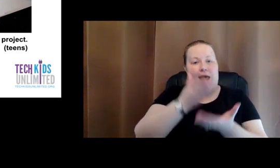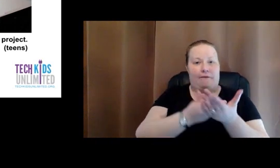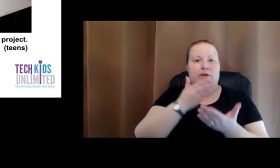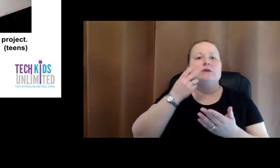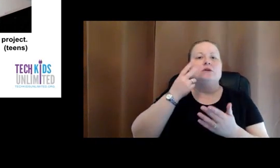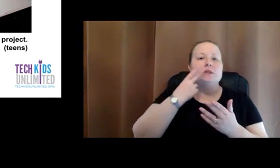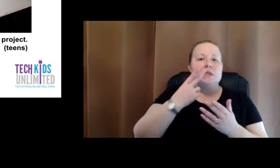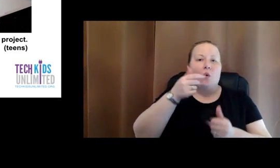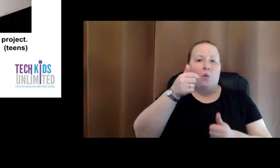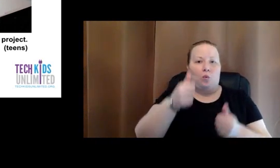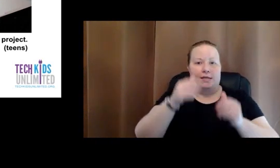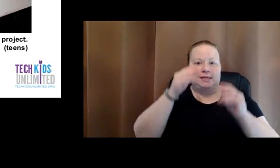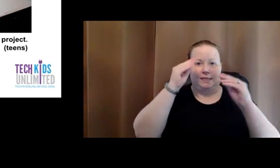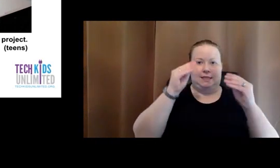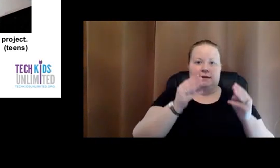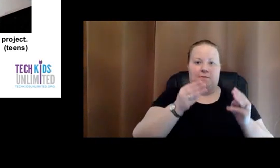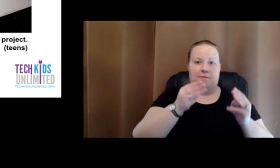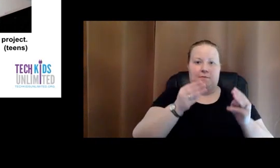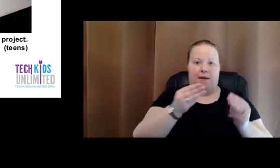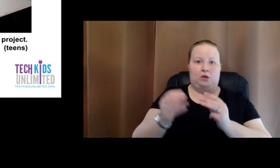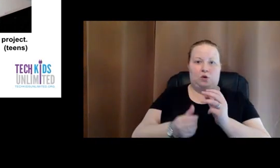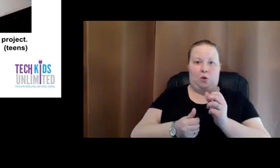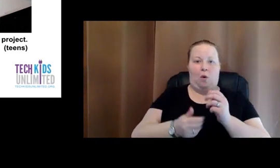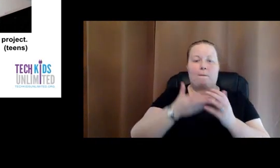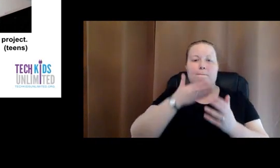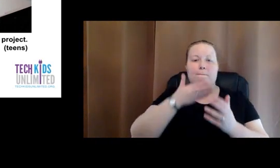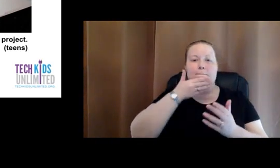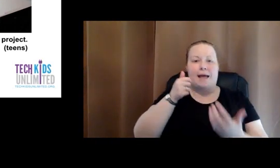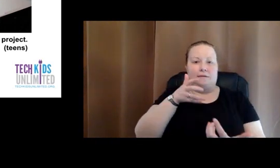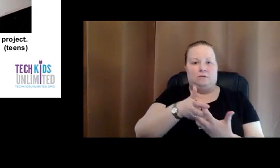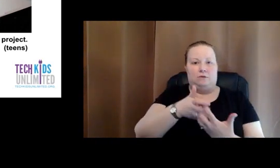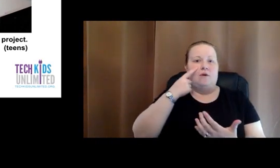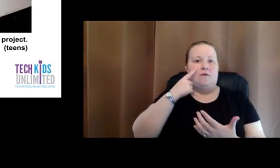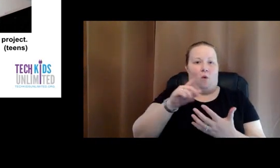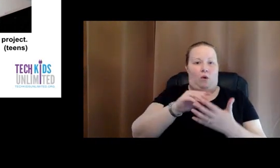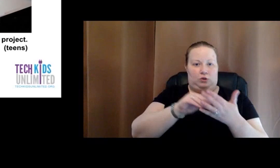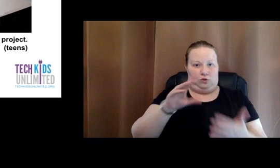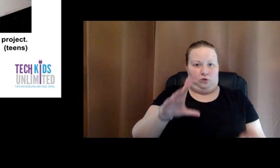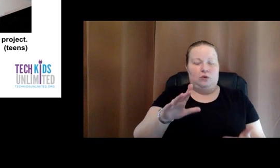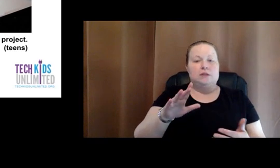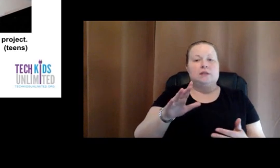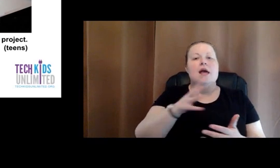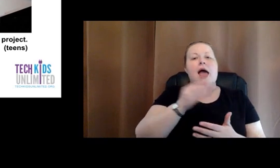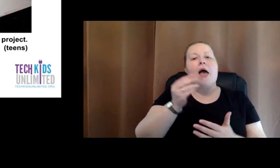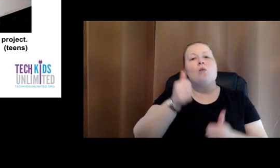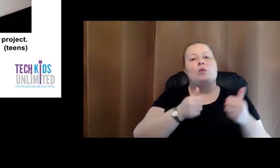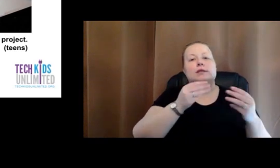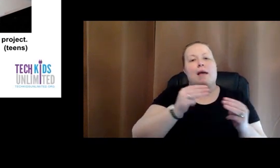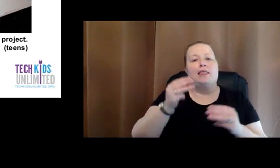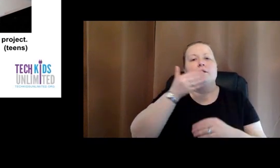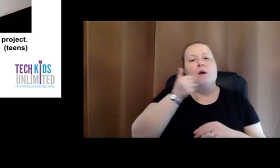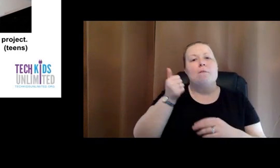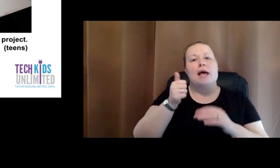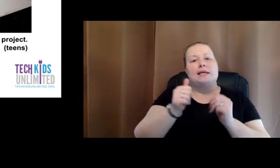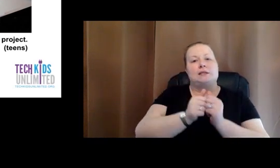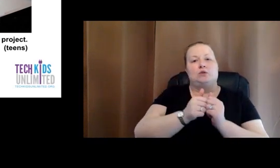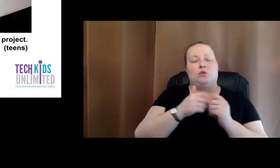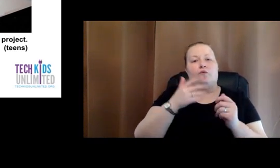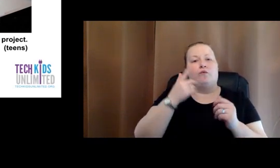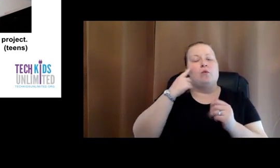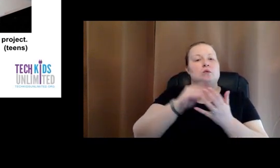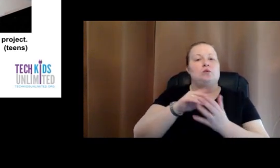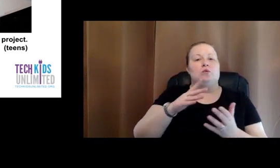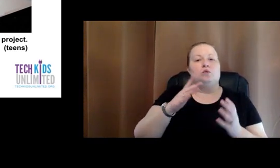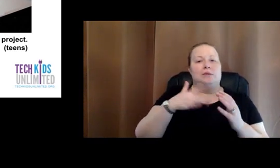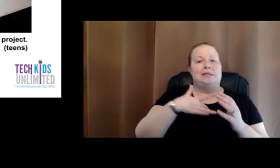suited for students with focused attentional profiles and which methods are best for students who often switch their attention.